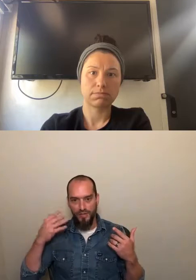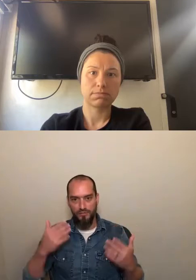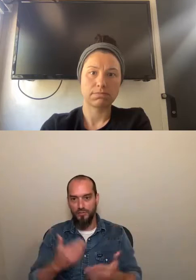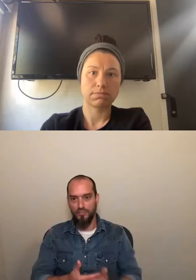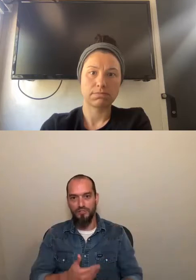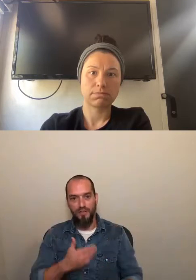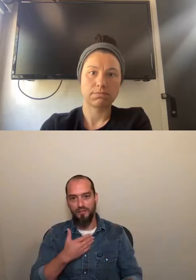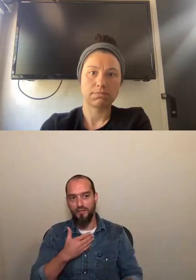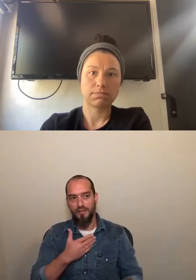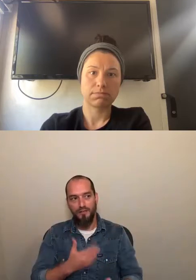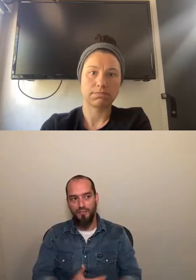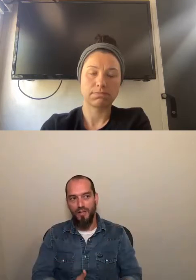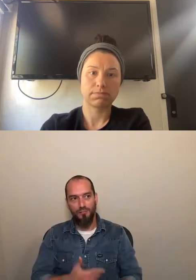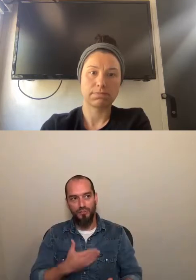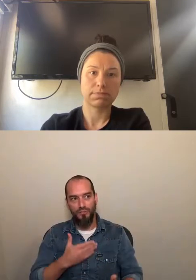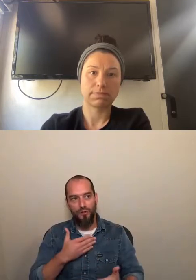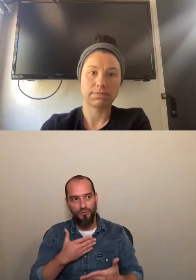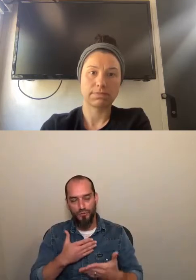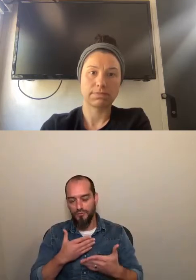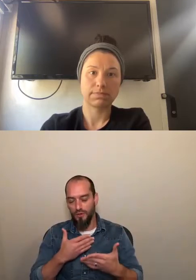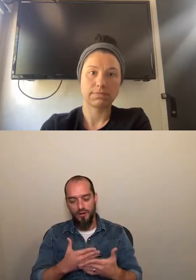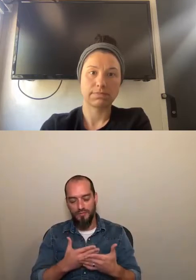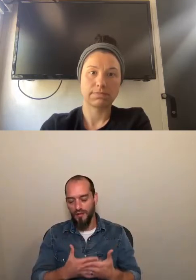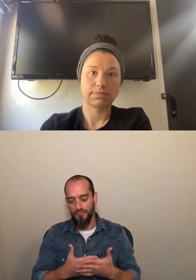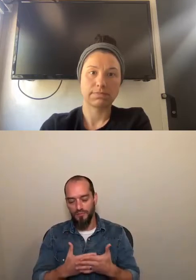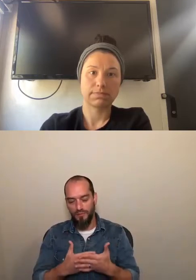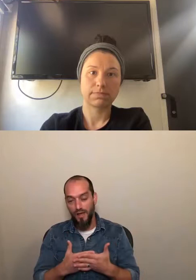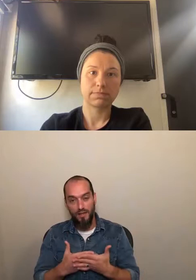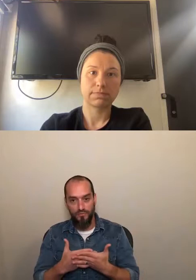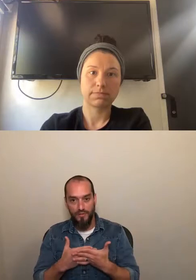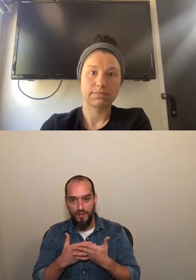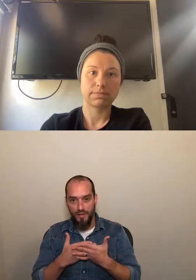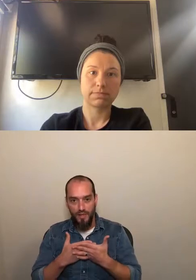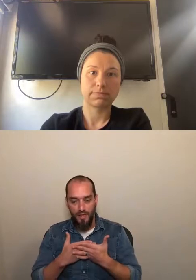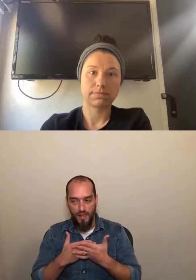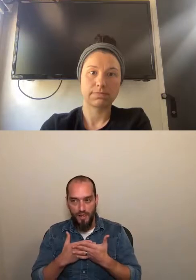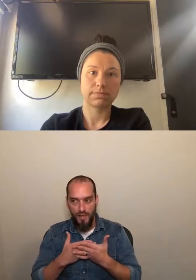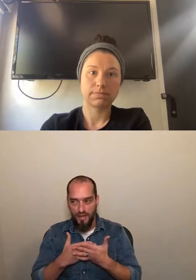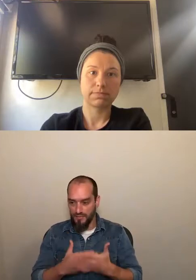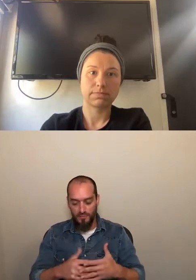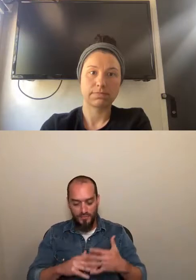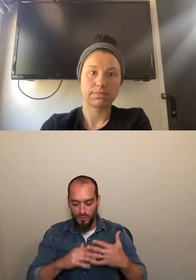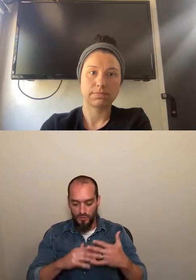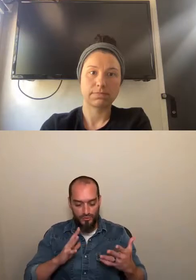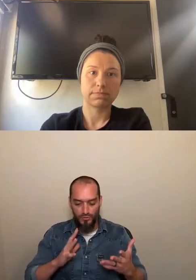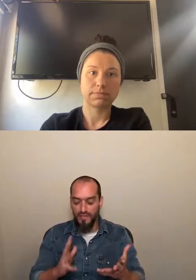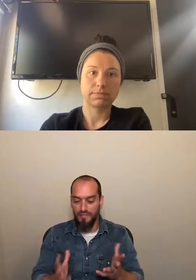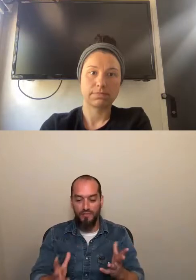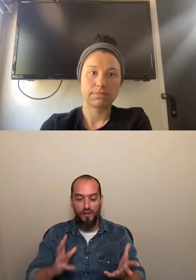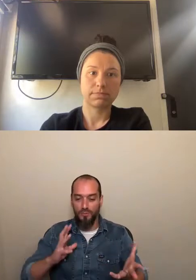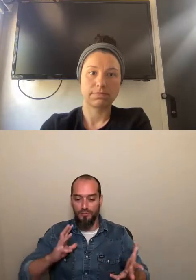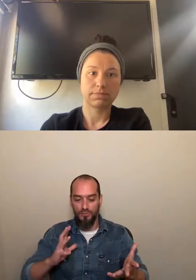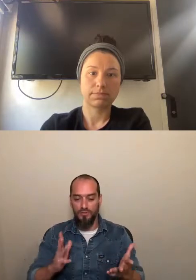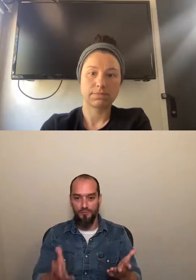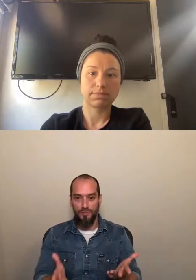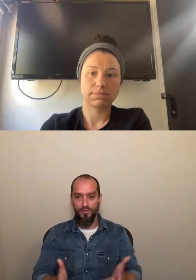your head. You understand these families are going through the hardest times in their life. And in some situations, you can't even